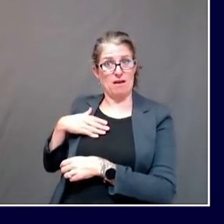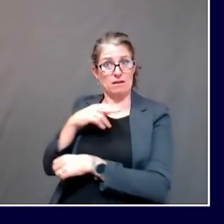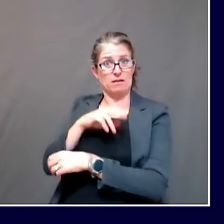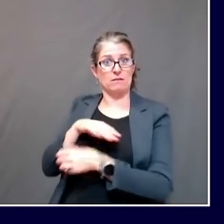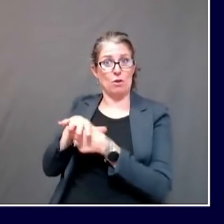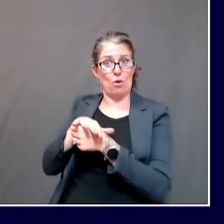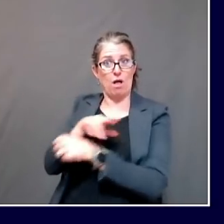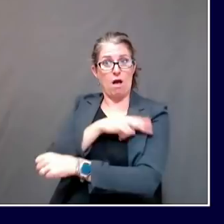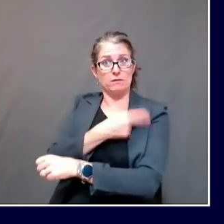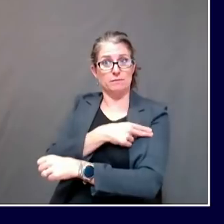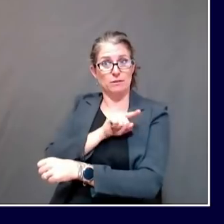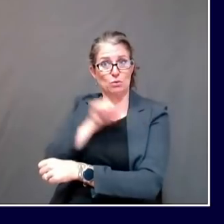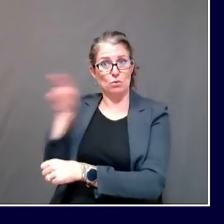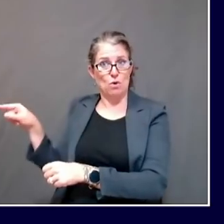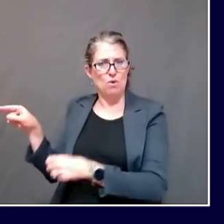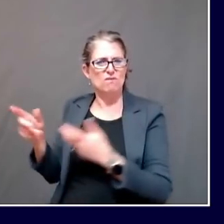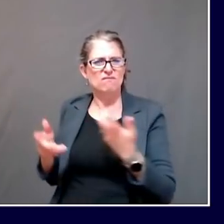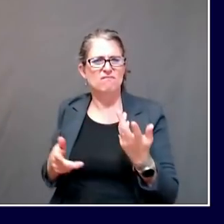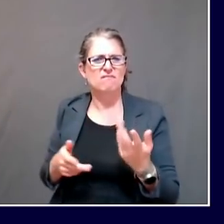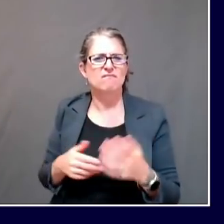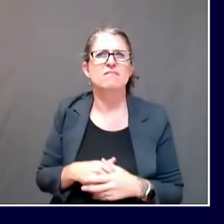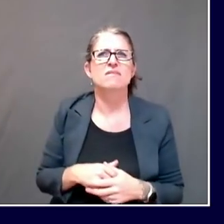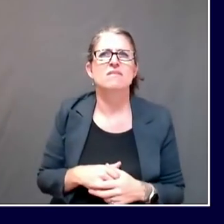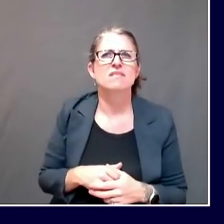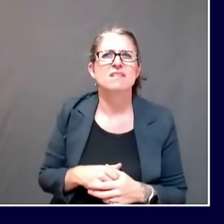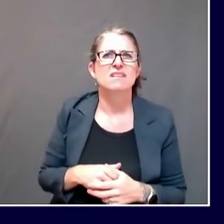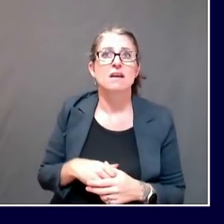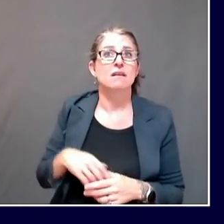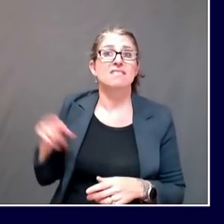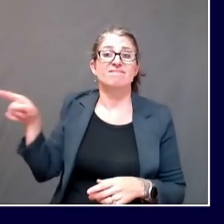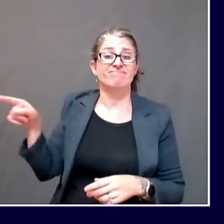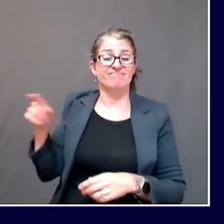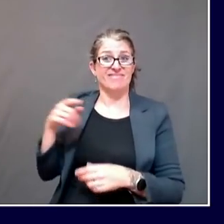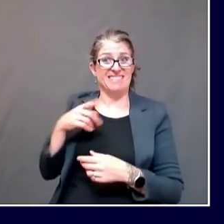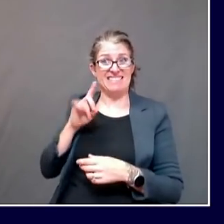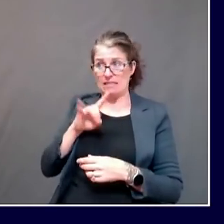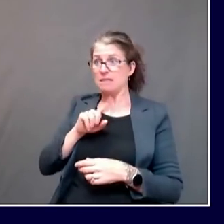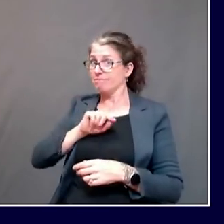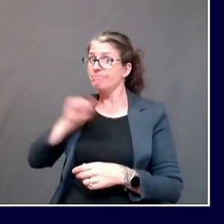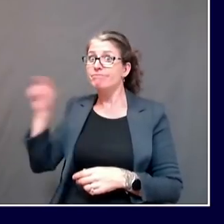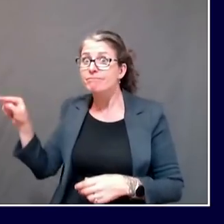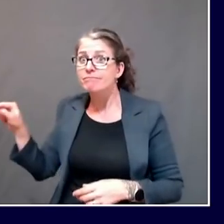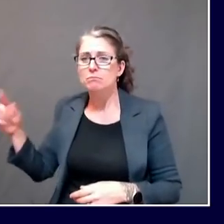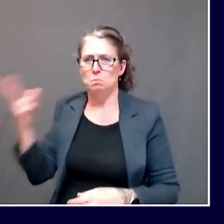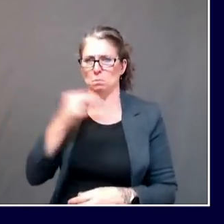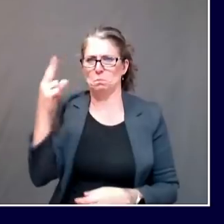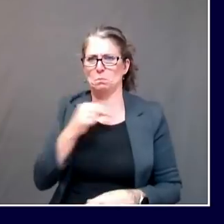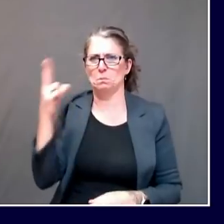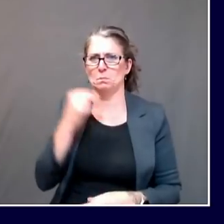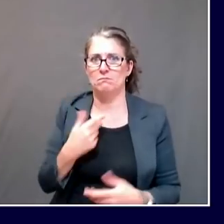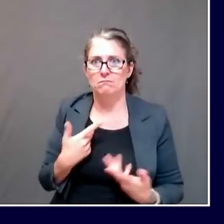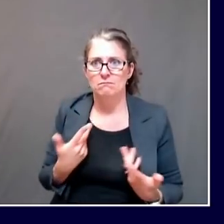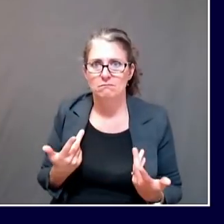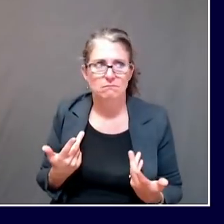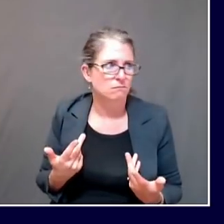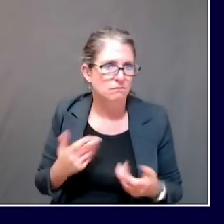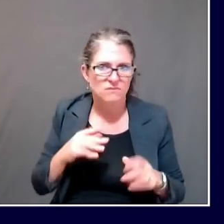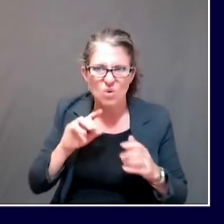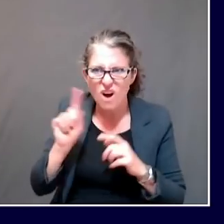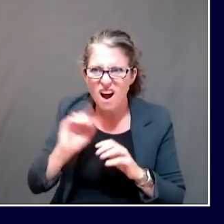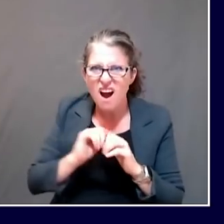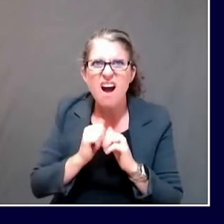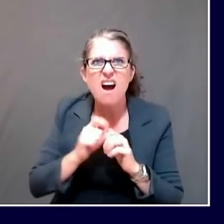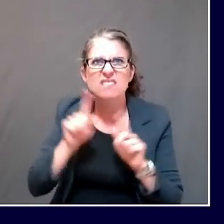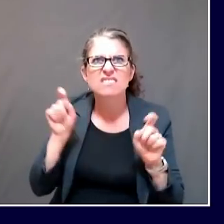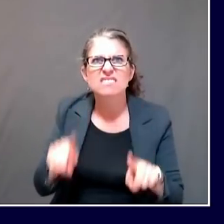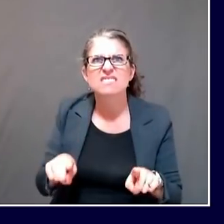Governor. Yep. So I can start, Morgan. I won't go into the specifics because each and every situation